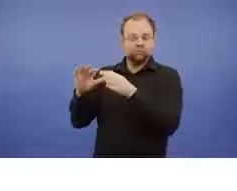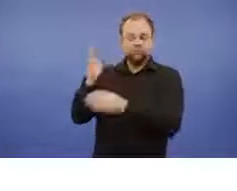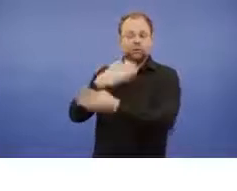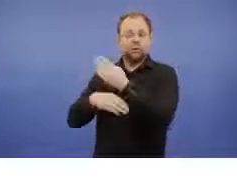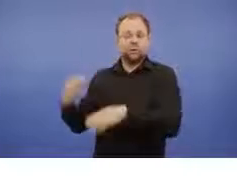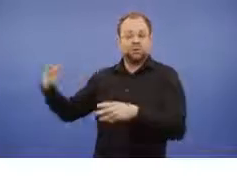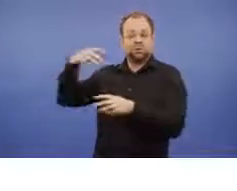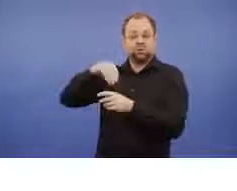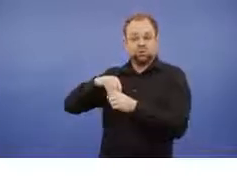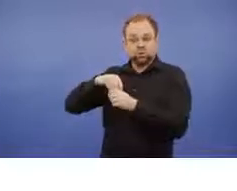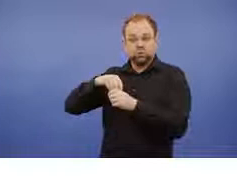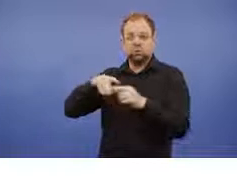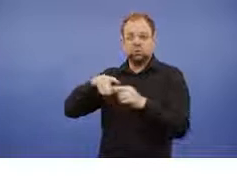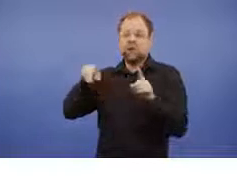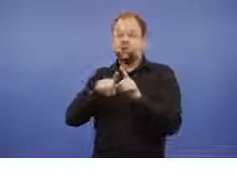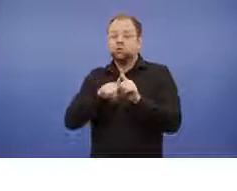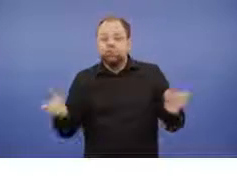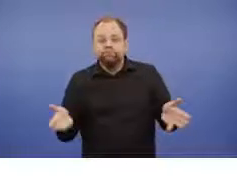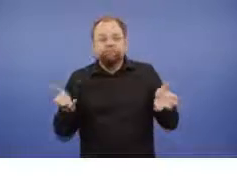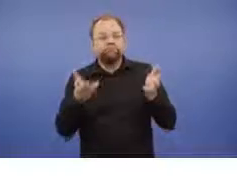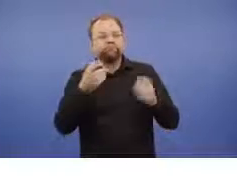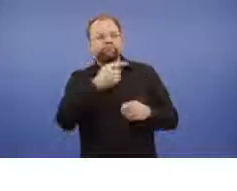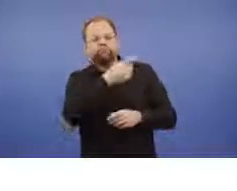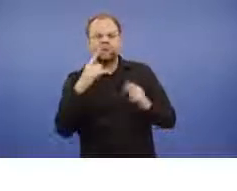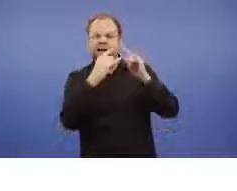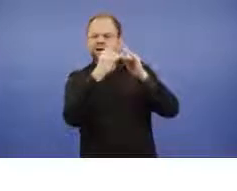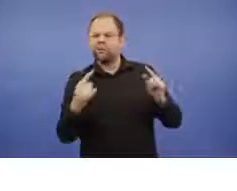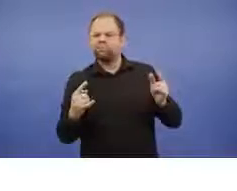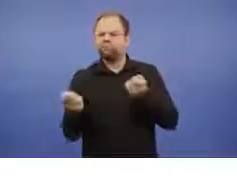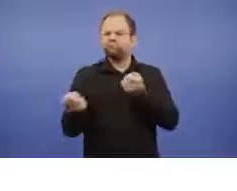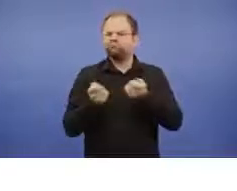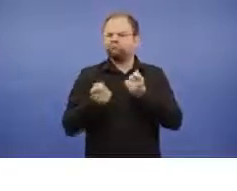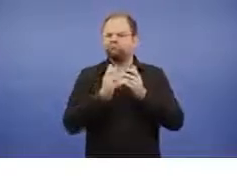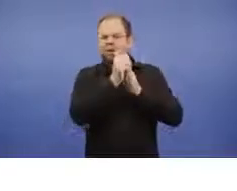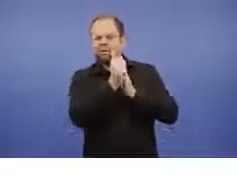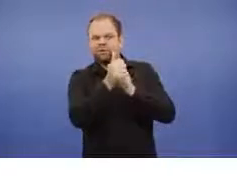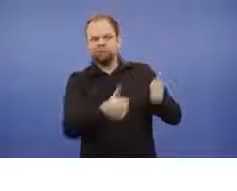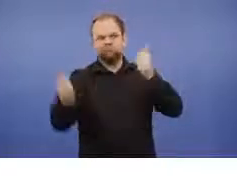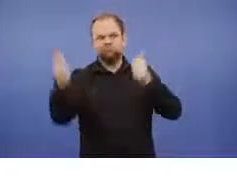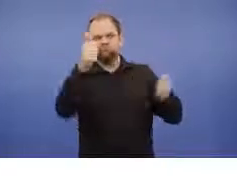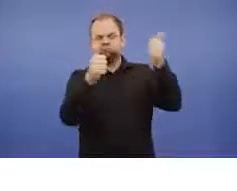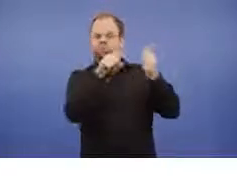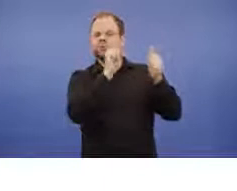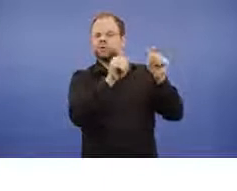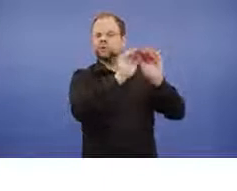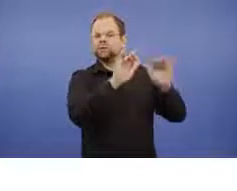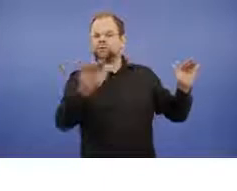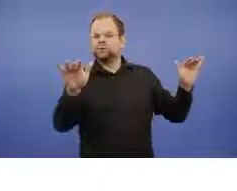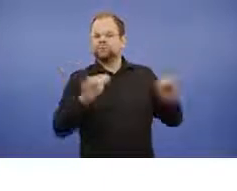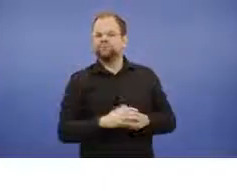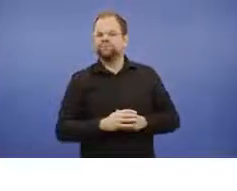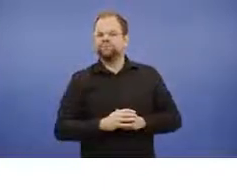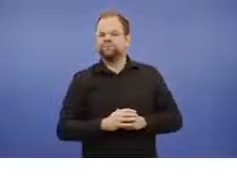with disability at the start of the emergency, and to, and to ensure the participation of persons